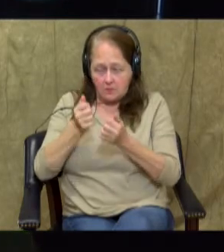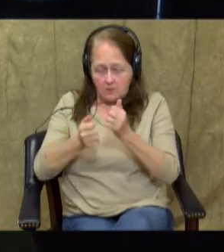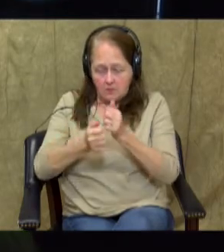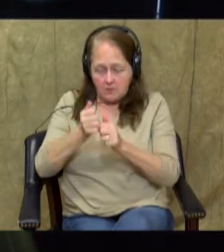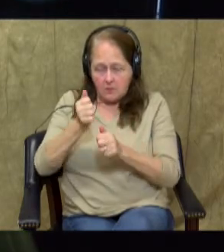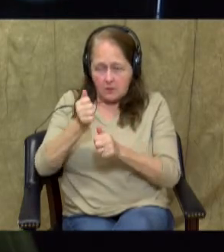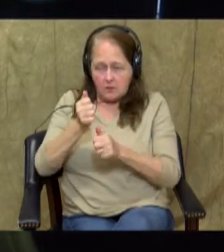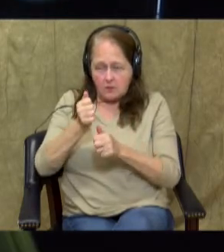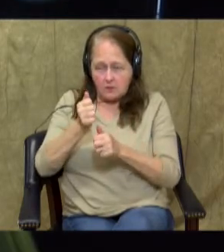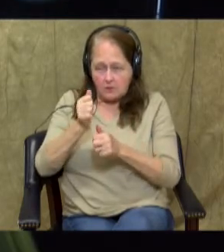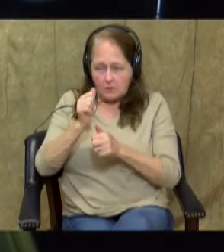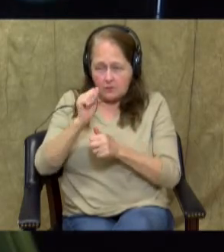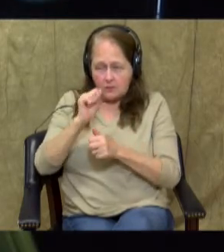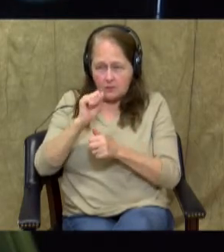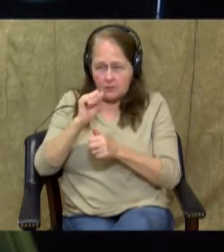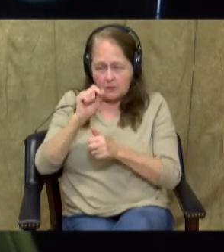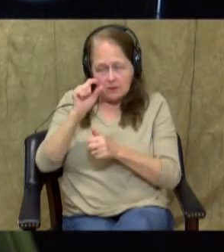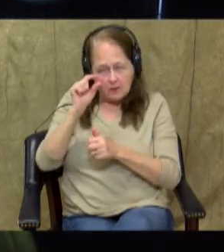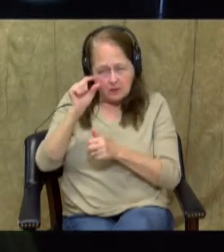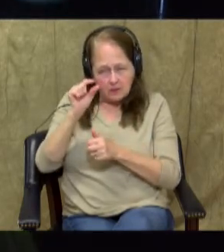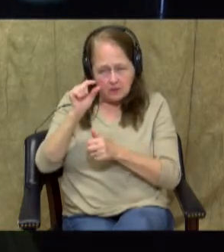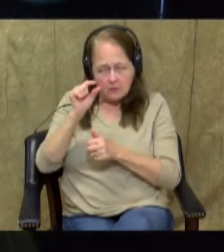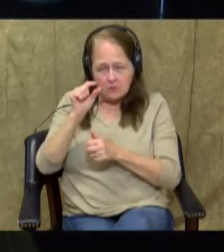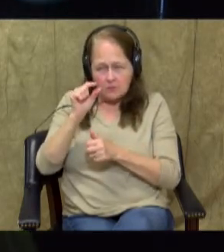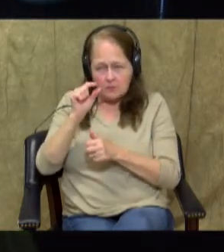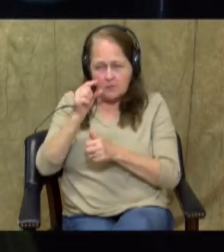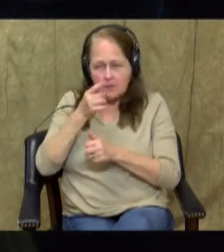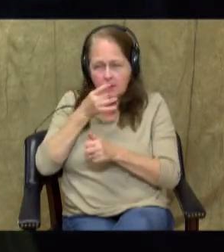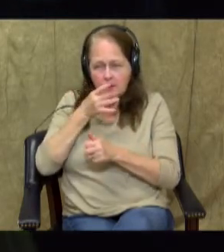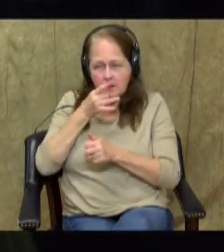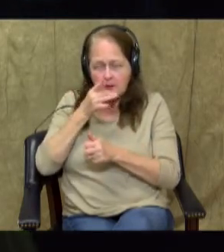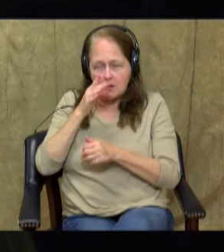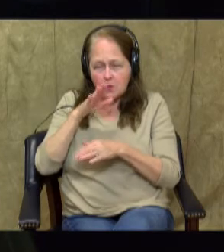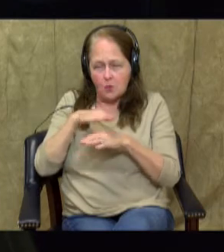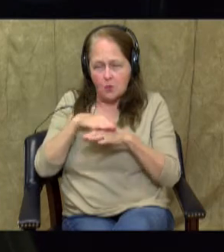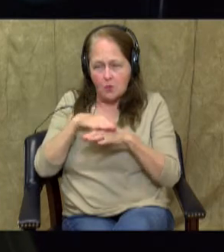it missing a tiny portion on the side, on this side.